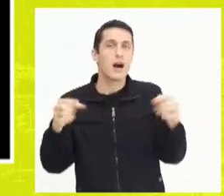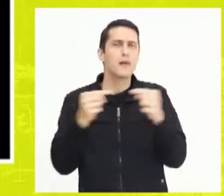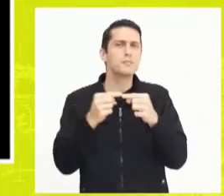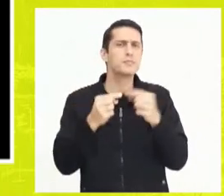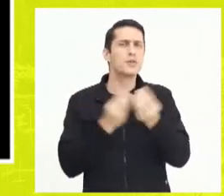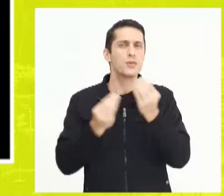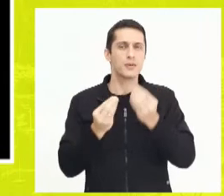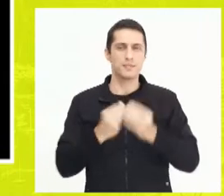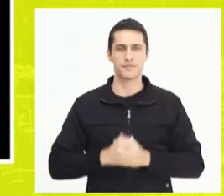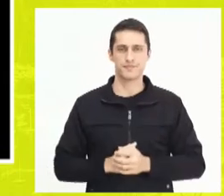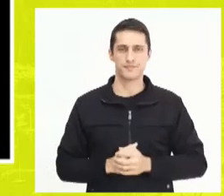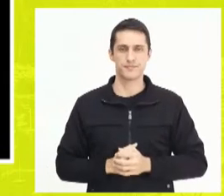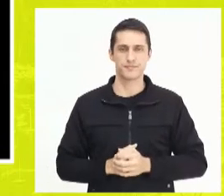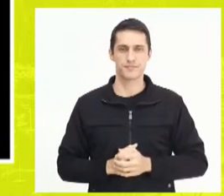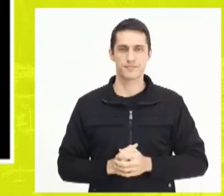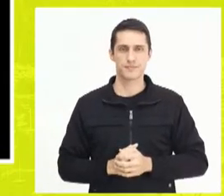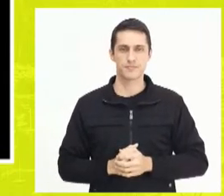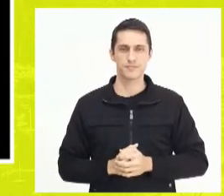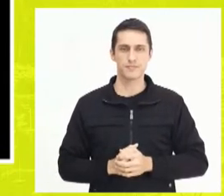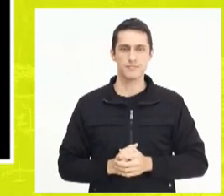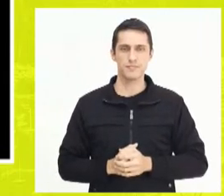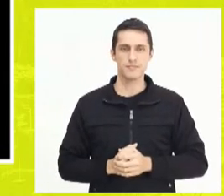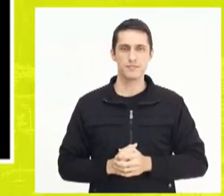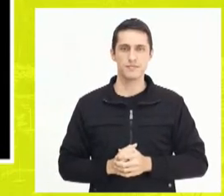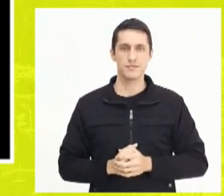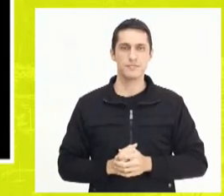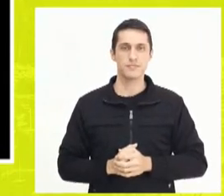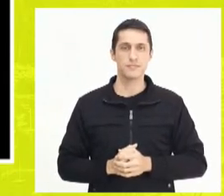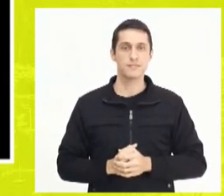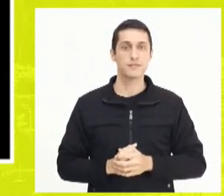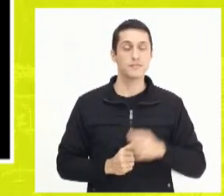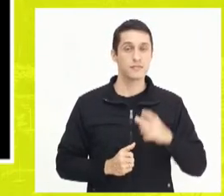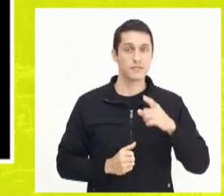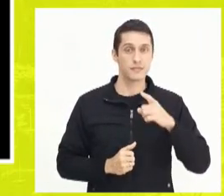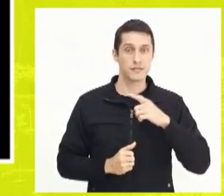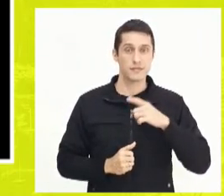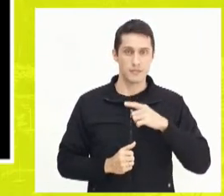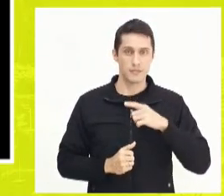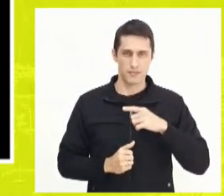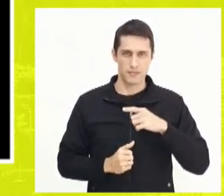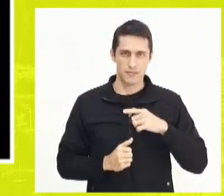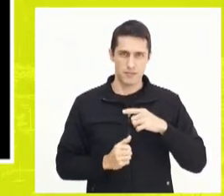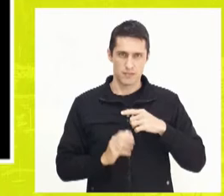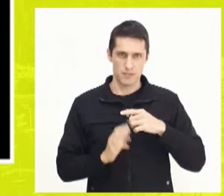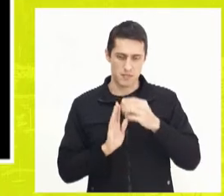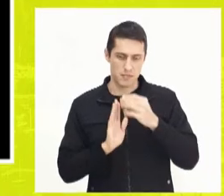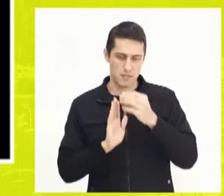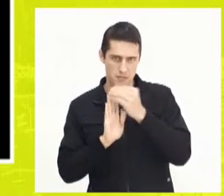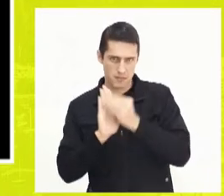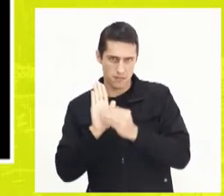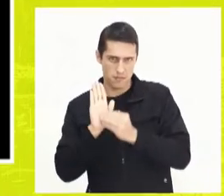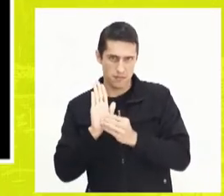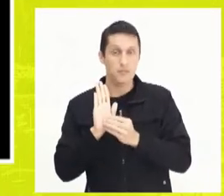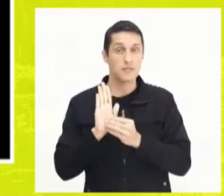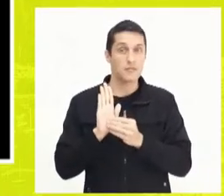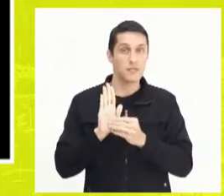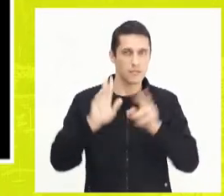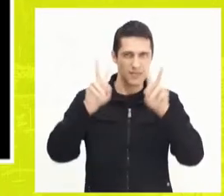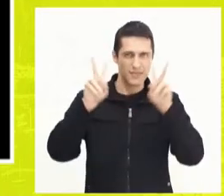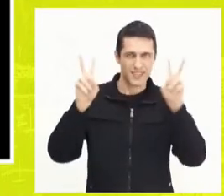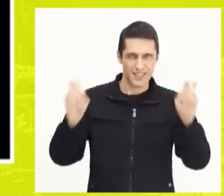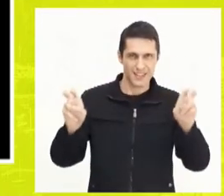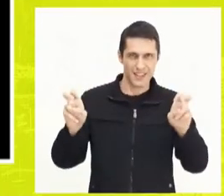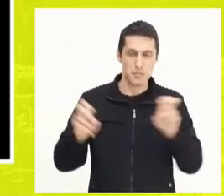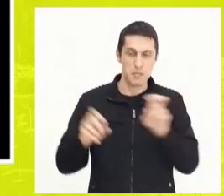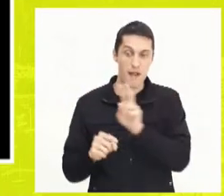how the dissemination of a misinformation is uh growing so